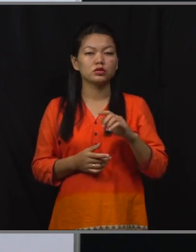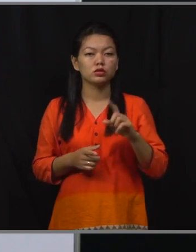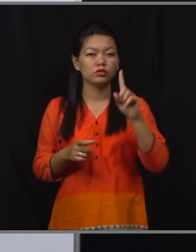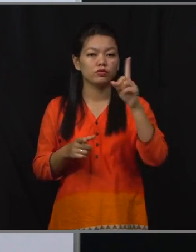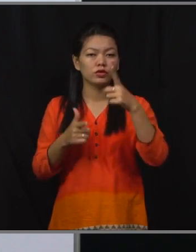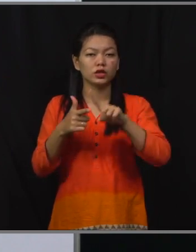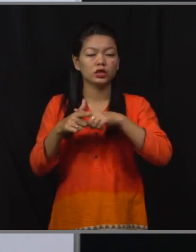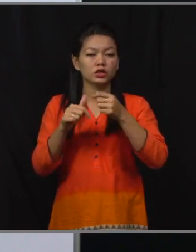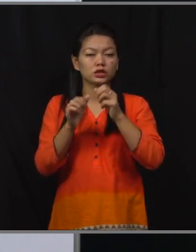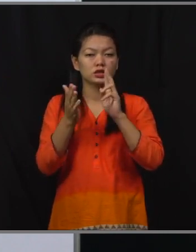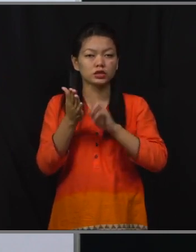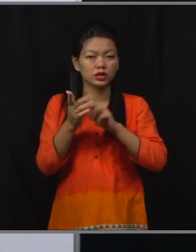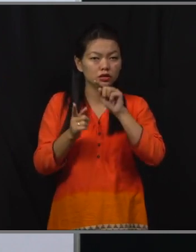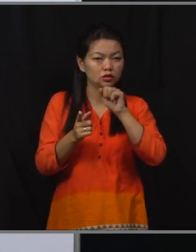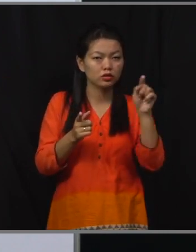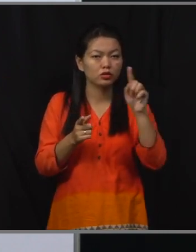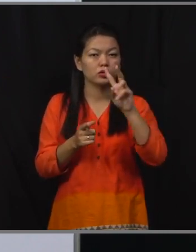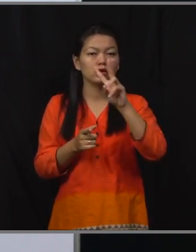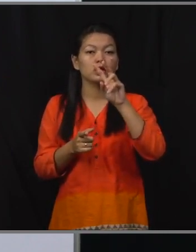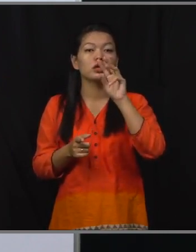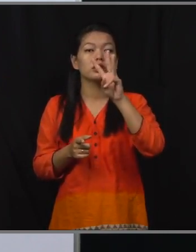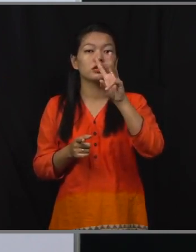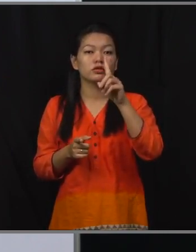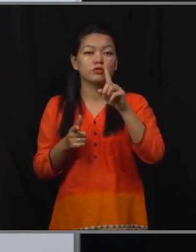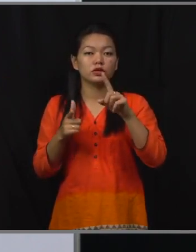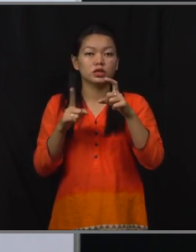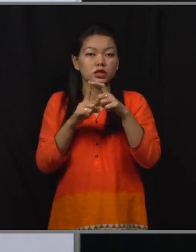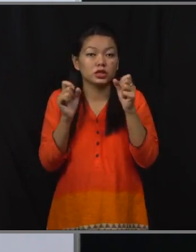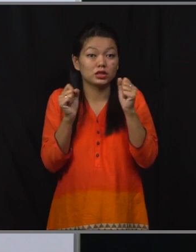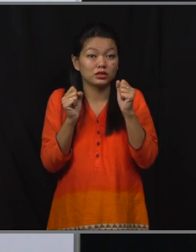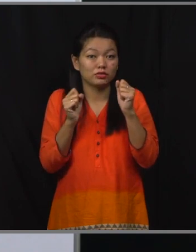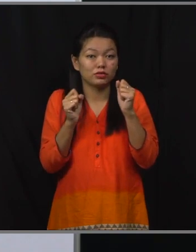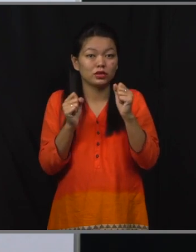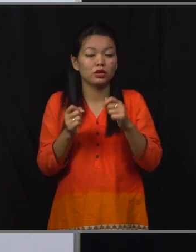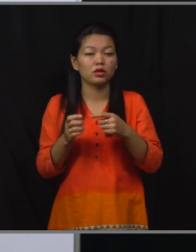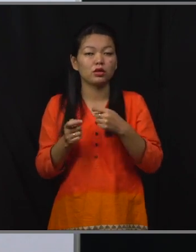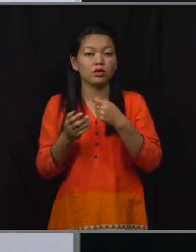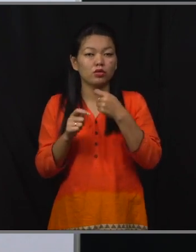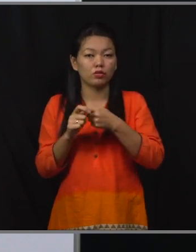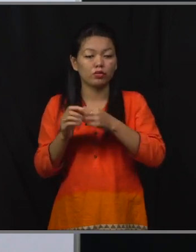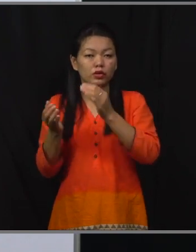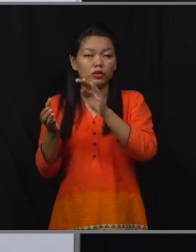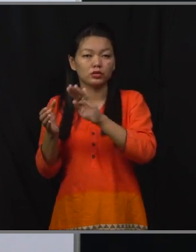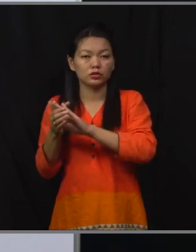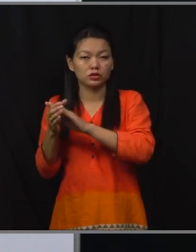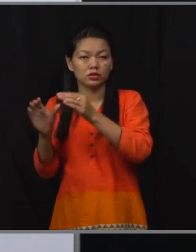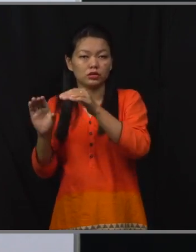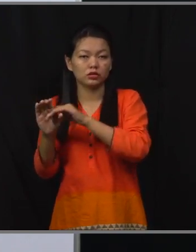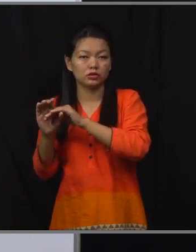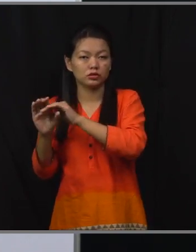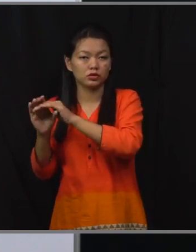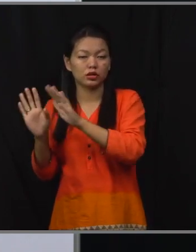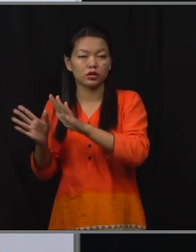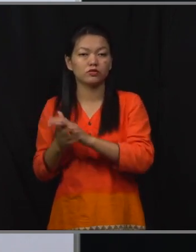to 31st December. Therefore, half yearly interest has been already received and the half yearly interest has